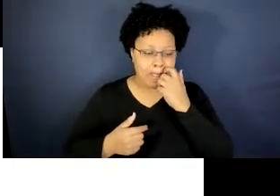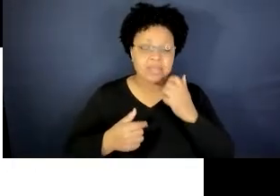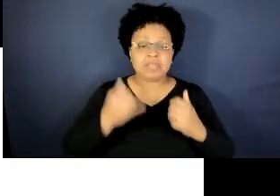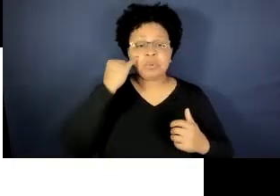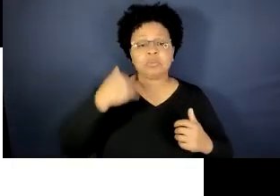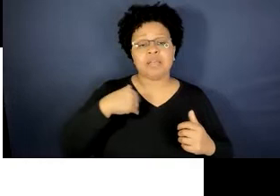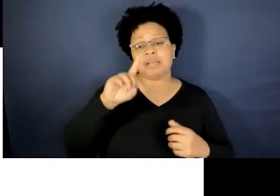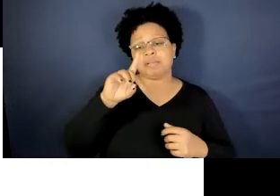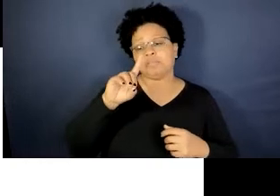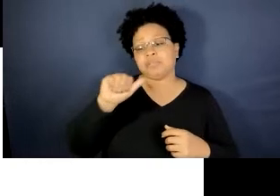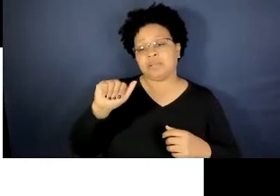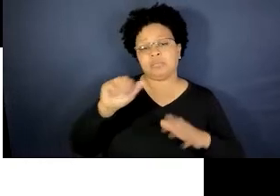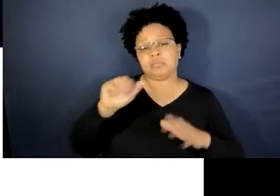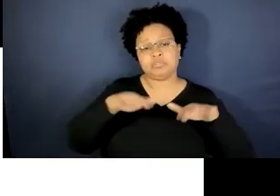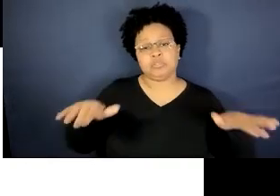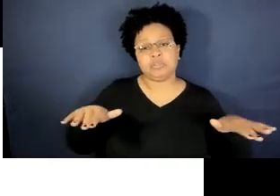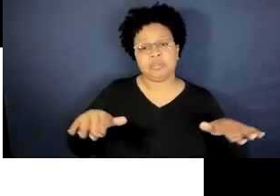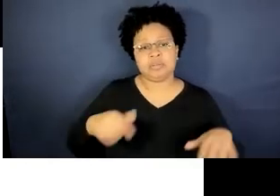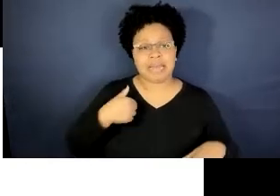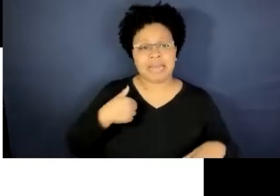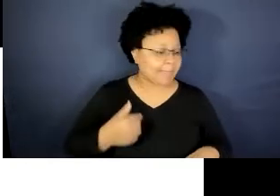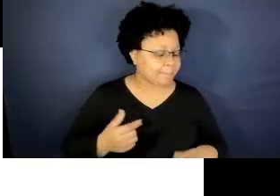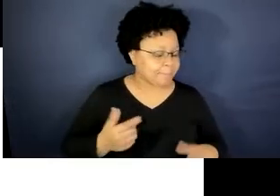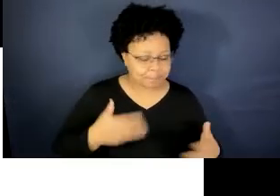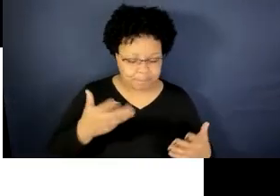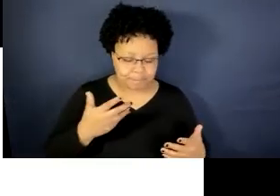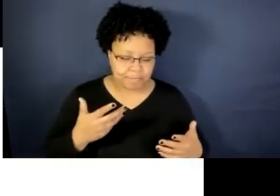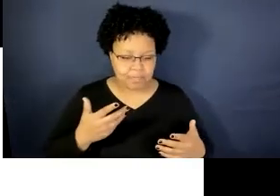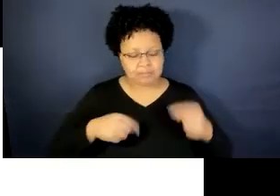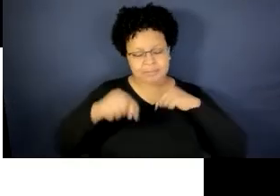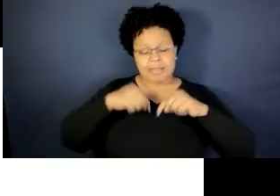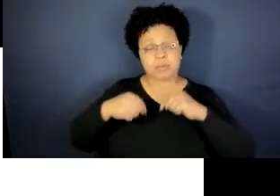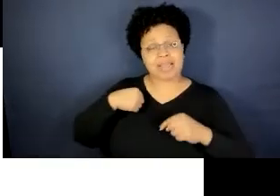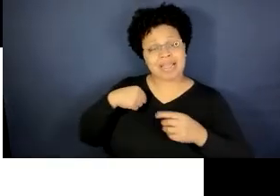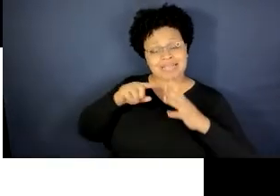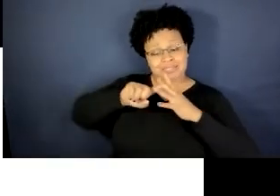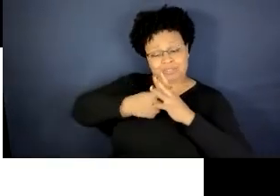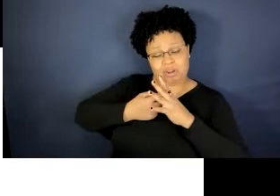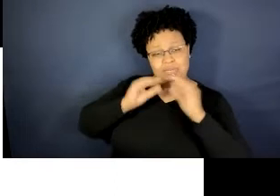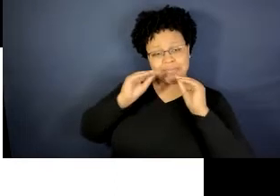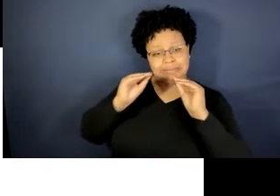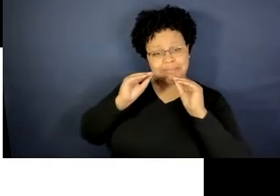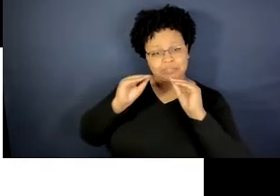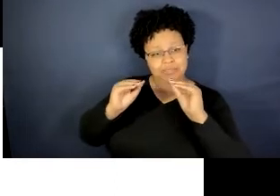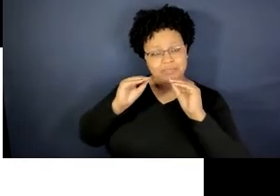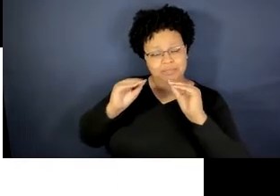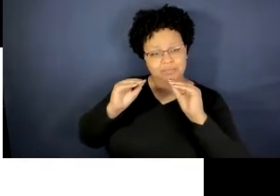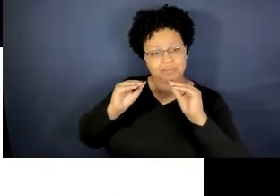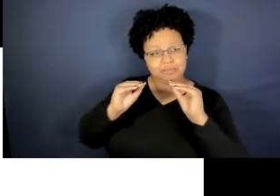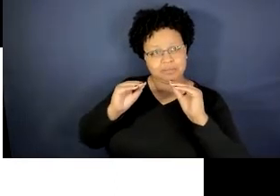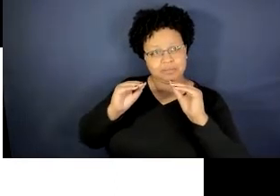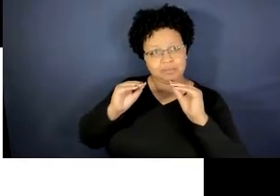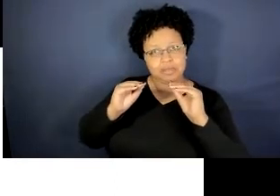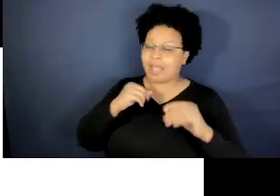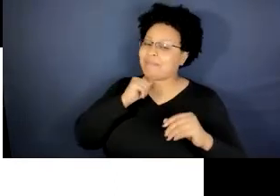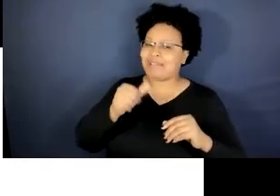school, I didn't go around, you know, as a matter of fact, when I was teaching, when I first started teaching, and I'm not going to give it a year